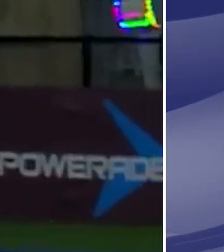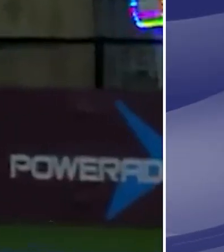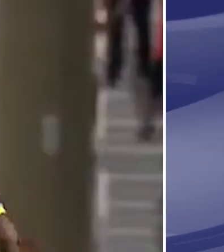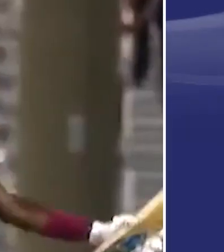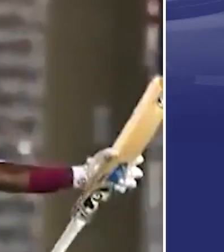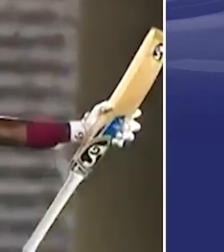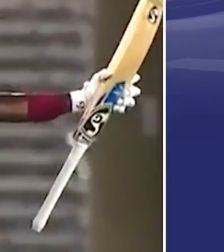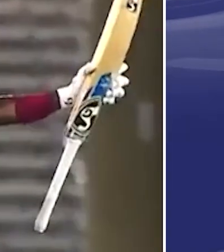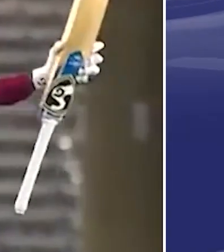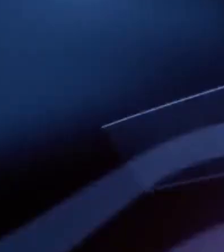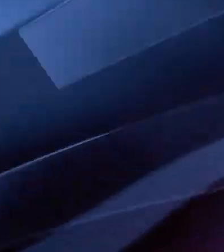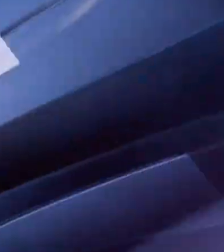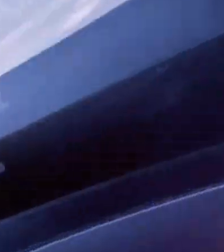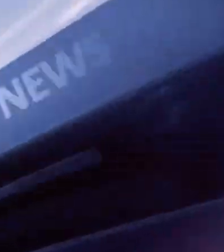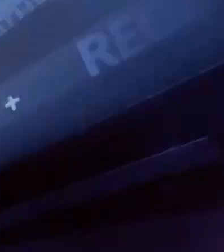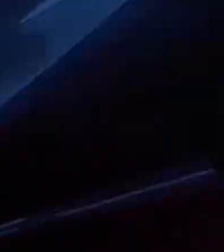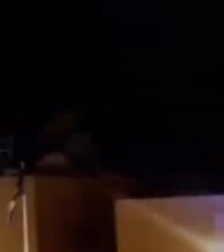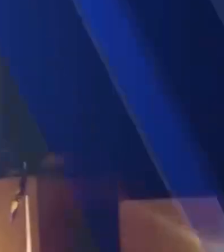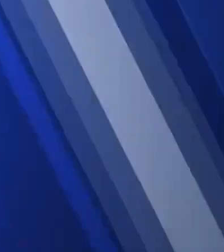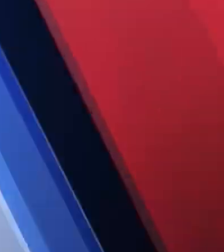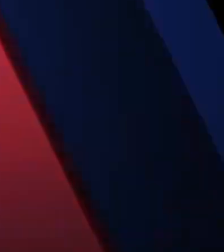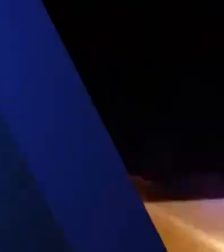3 against Pakistan.